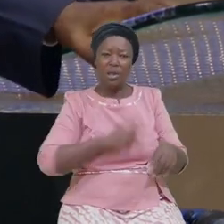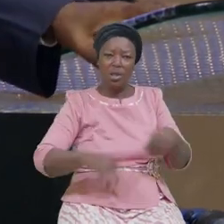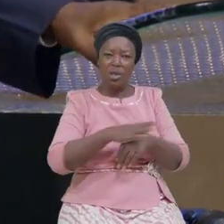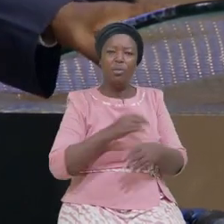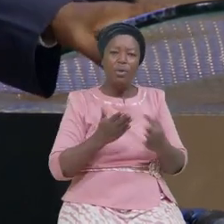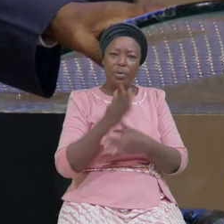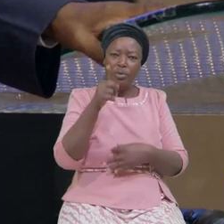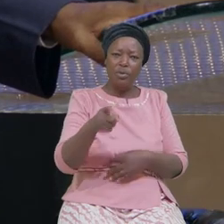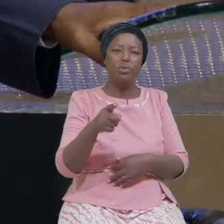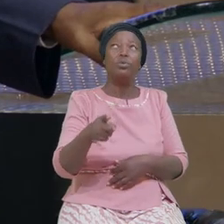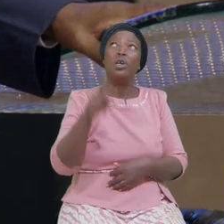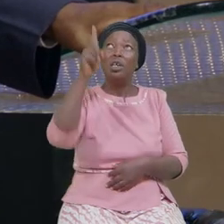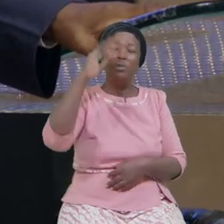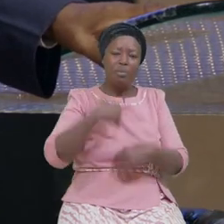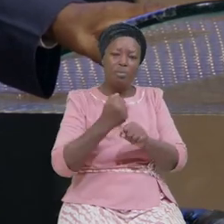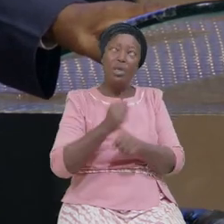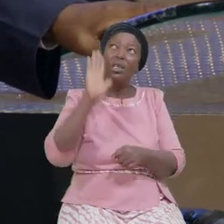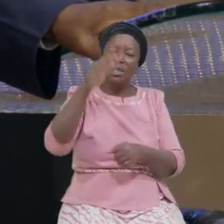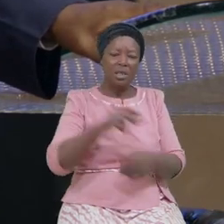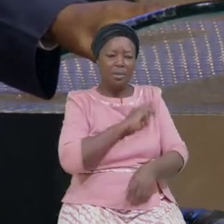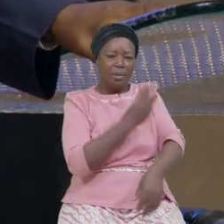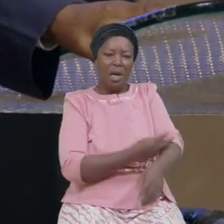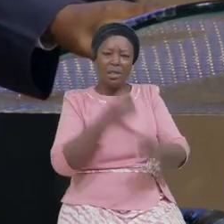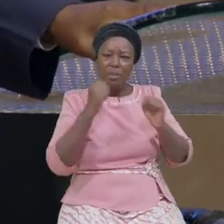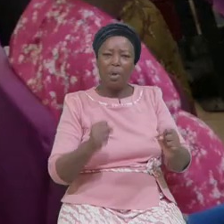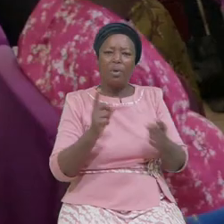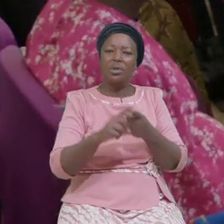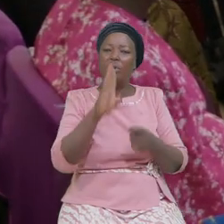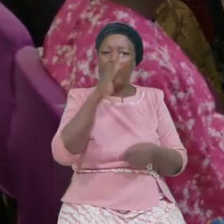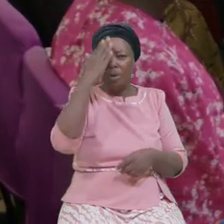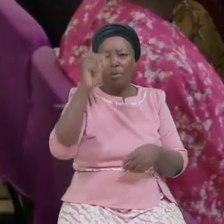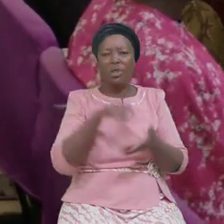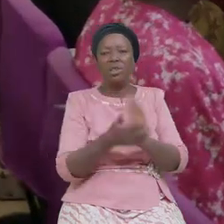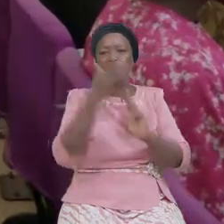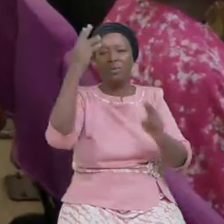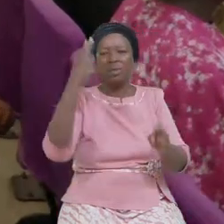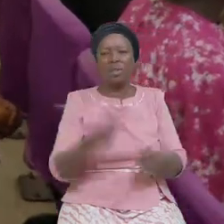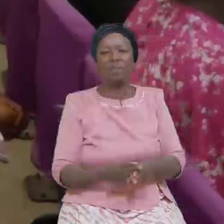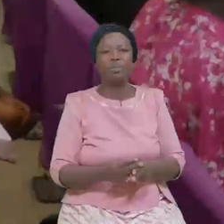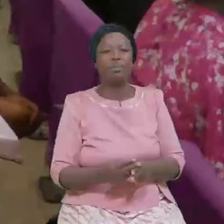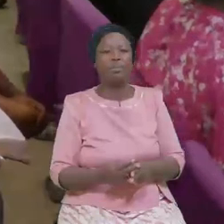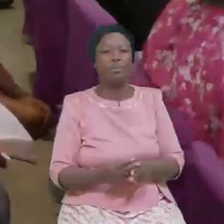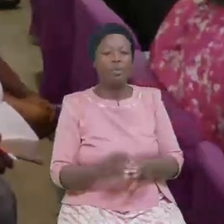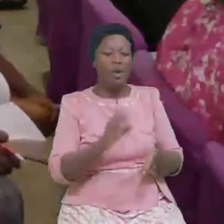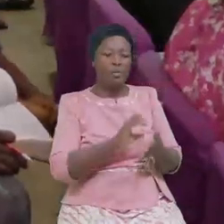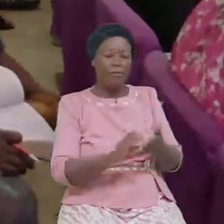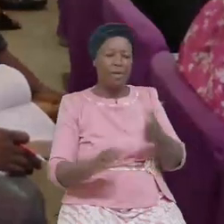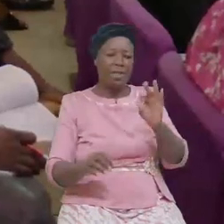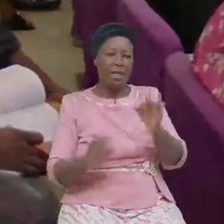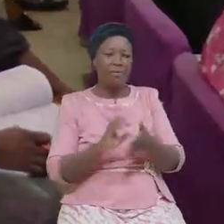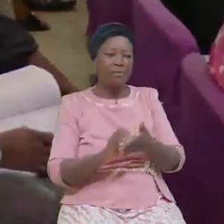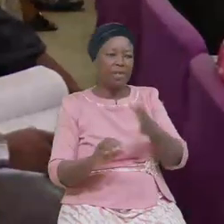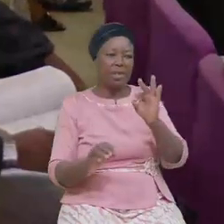he'll make his mighty power to be known in Jesus' name. Look at verse 9. In